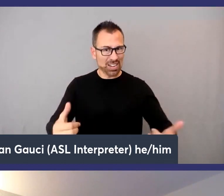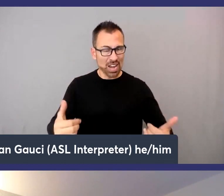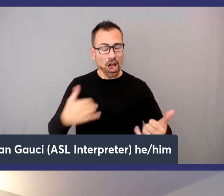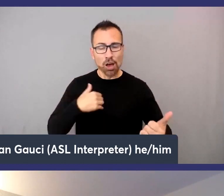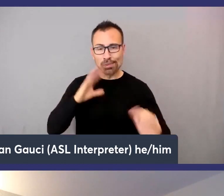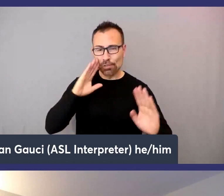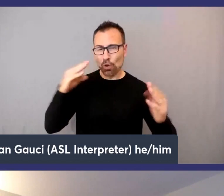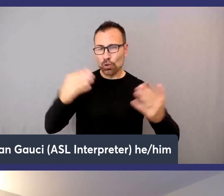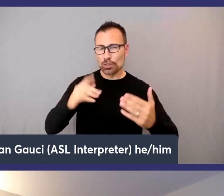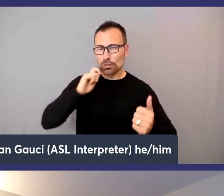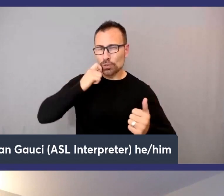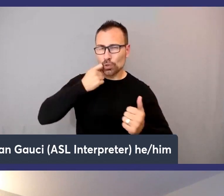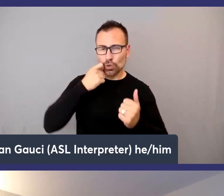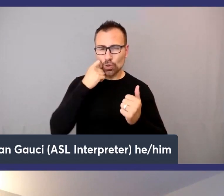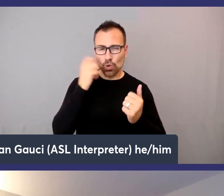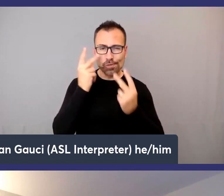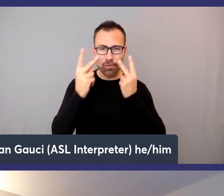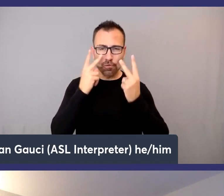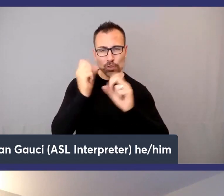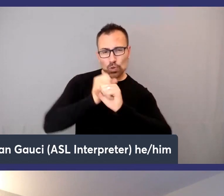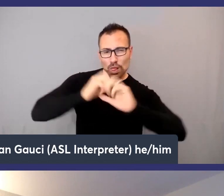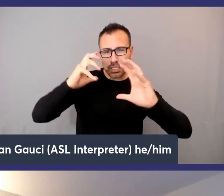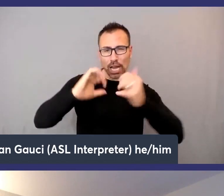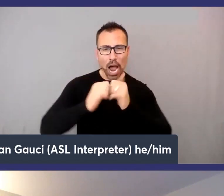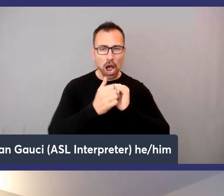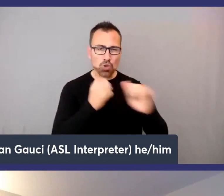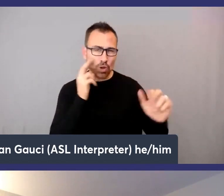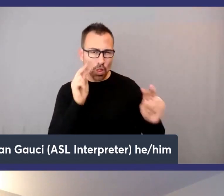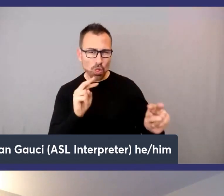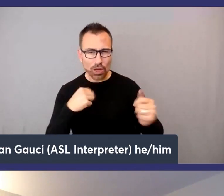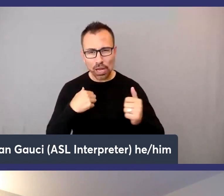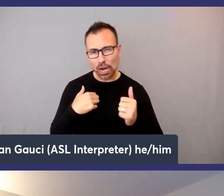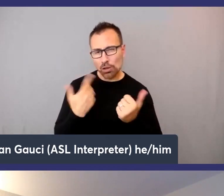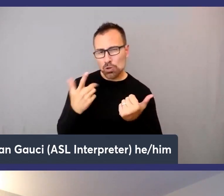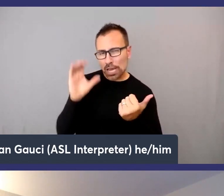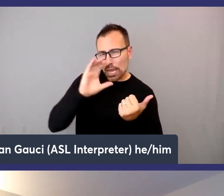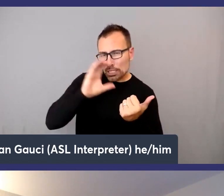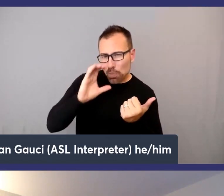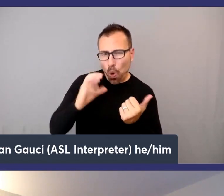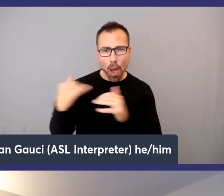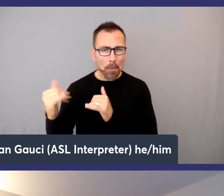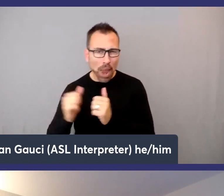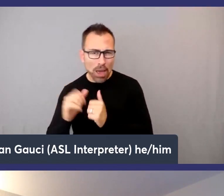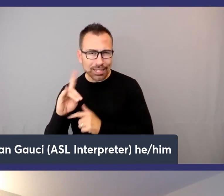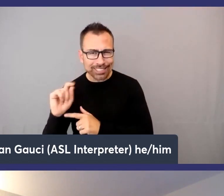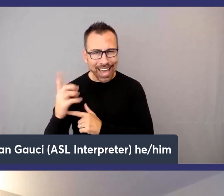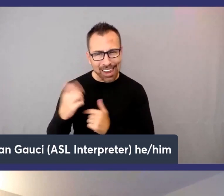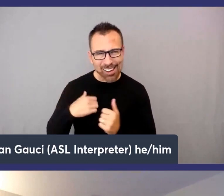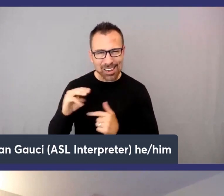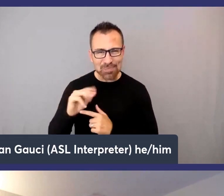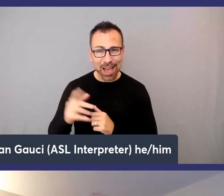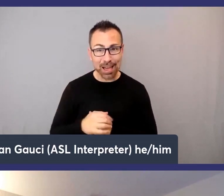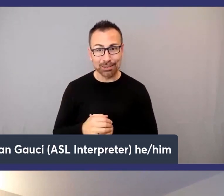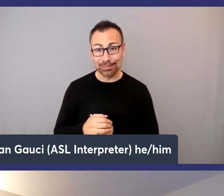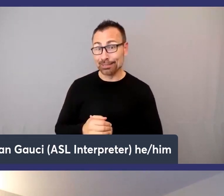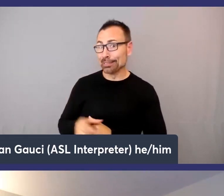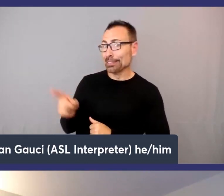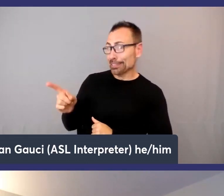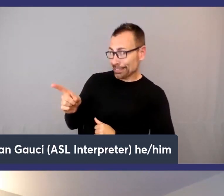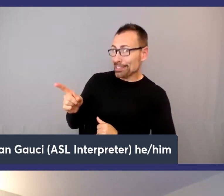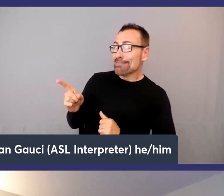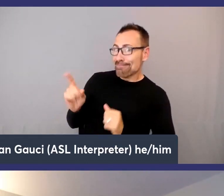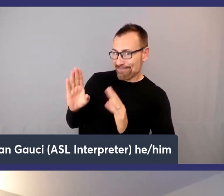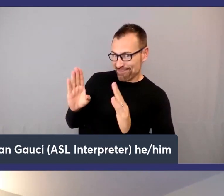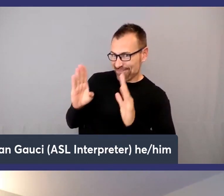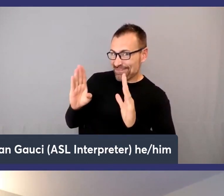can look and explore and play with this with data on the map. And Then you've SageMaker's got my been, attention. yeah, I get to